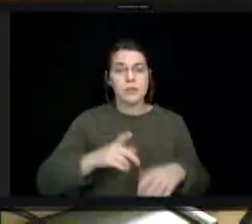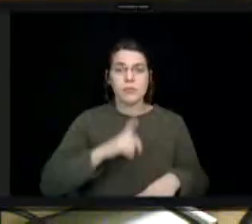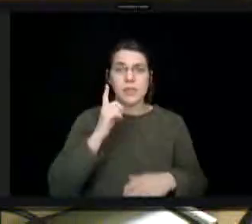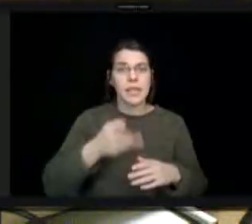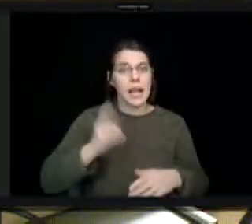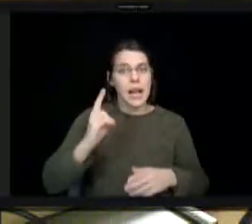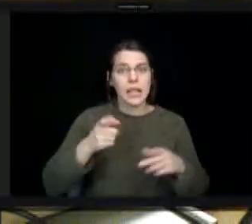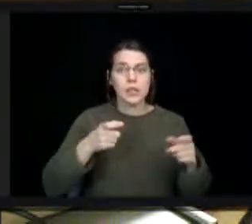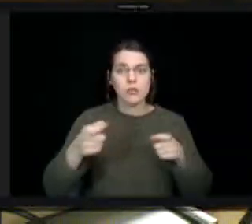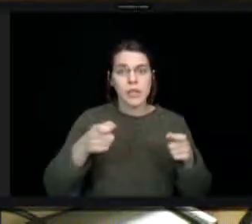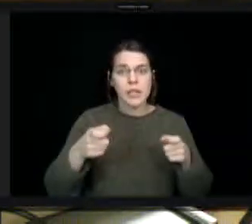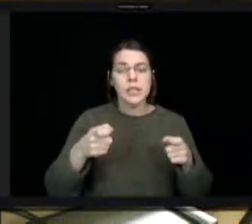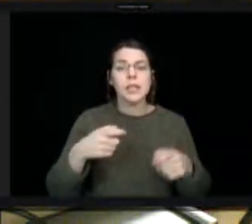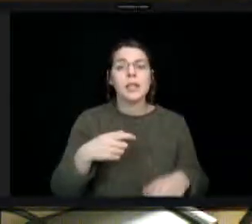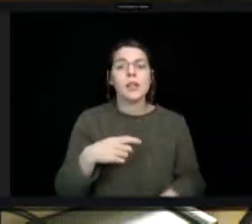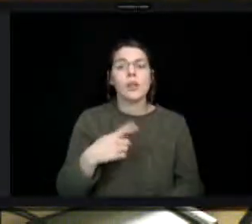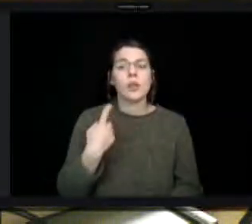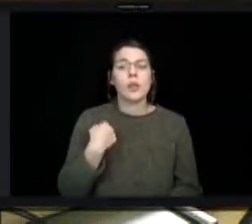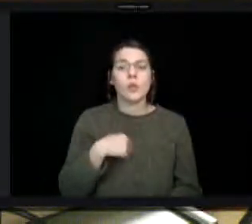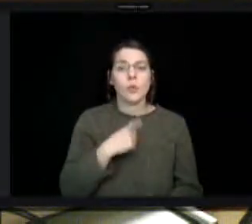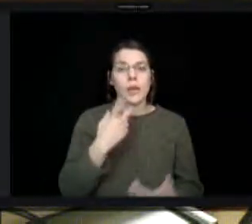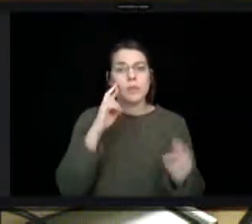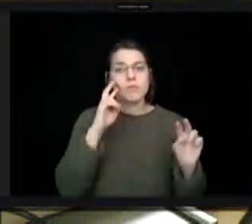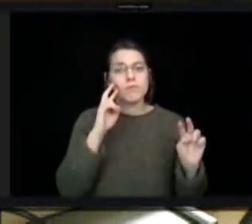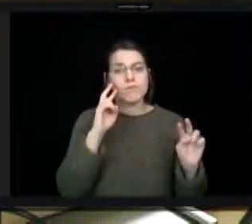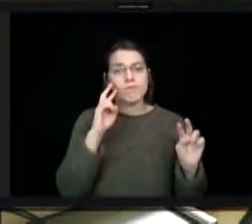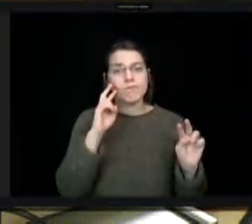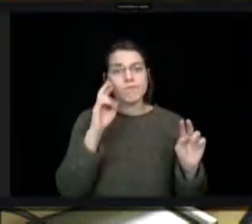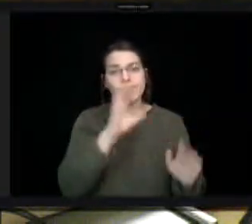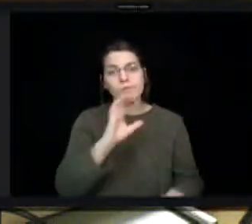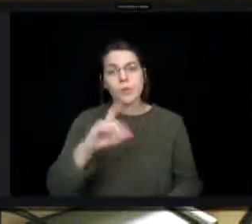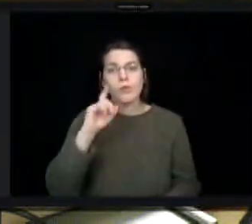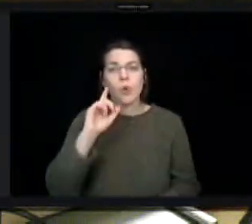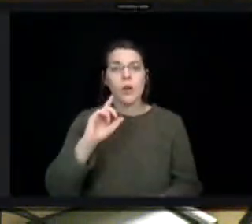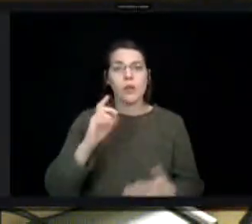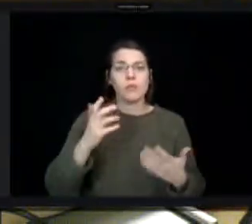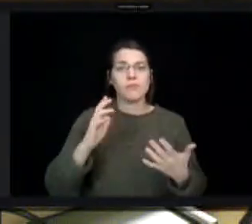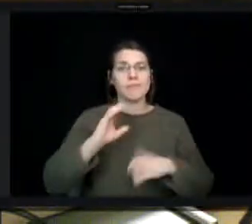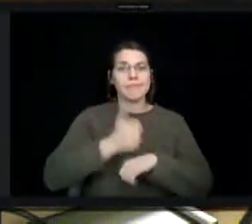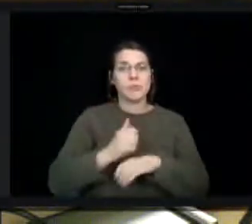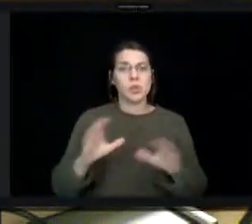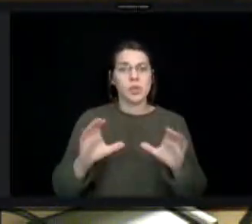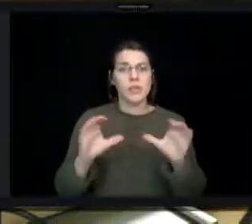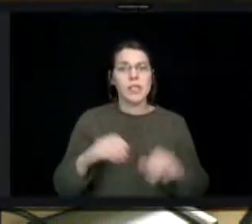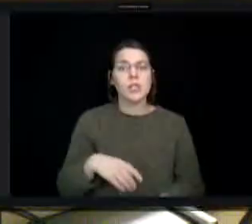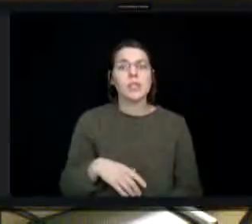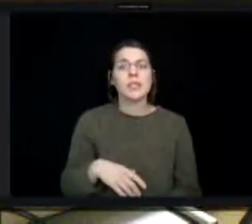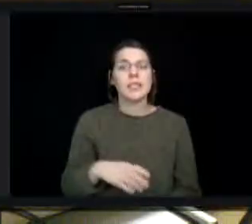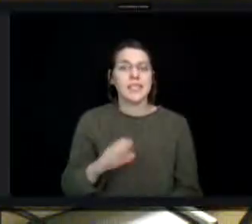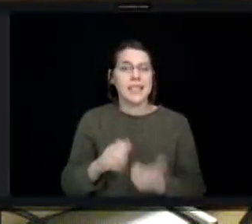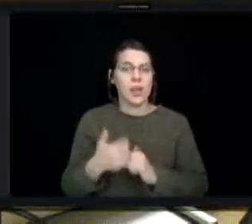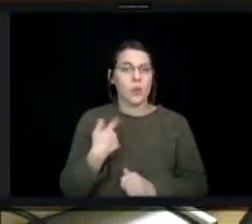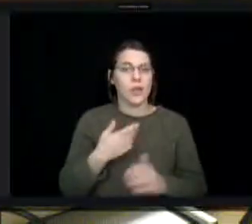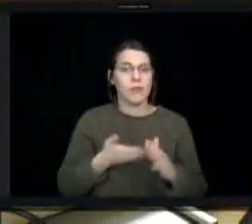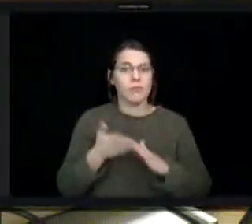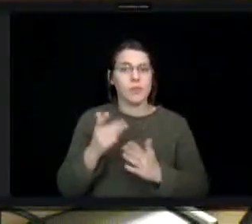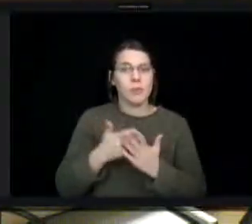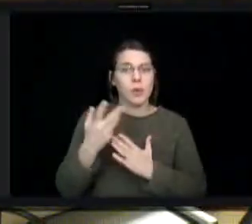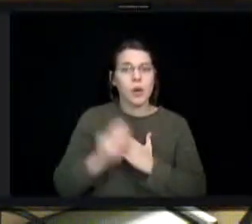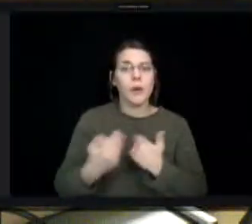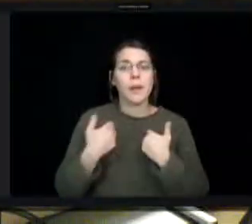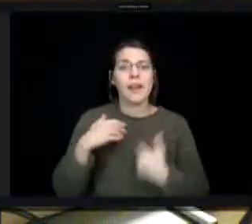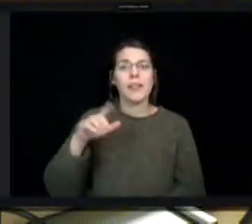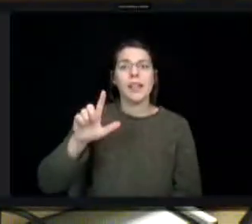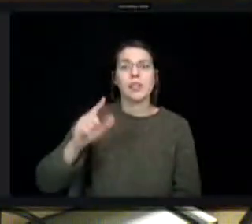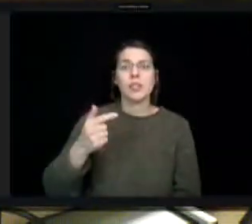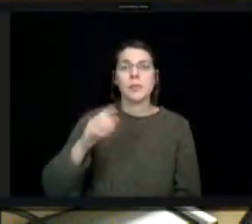a way we are able to administer these types of programs. So there's an LGBTQ BE business certification that exists now. We